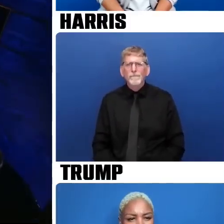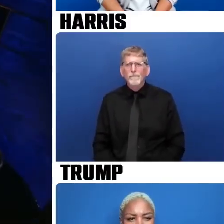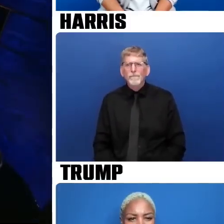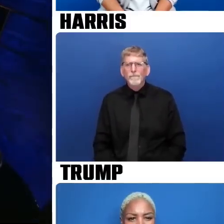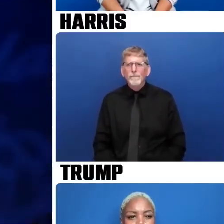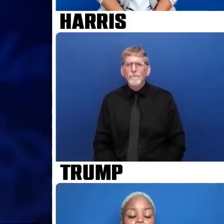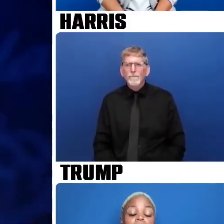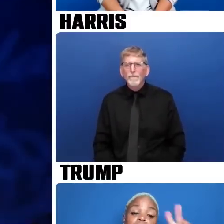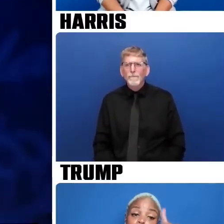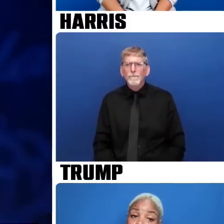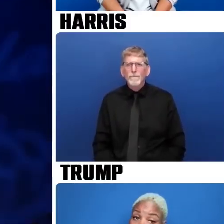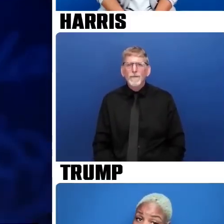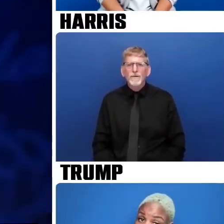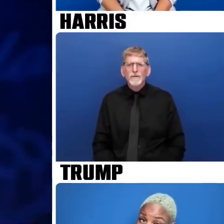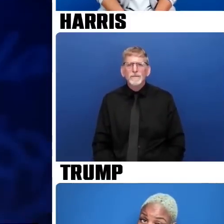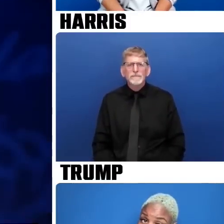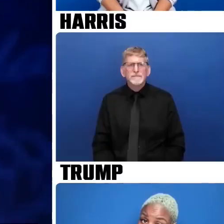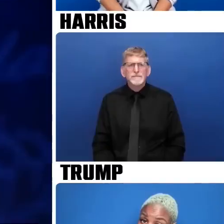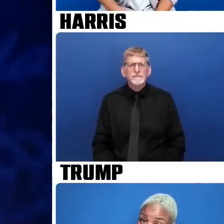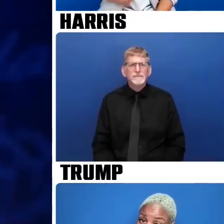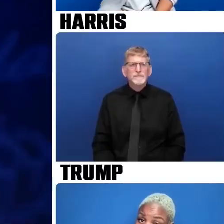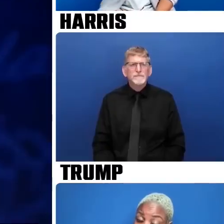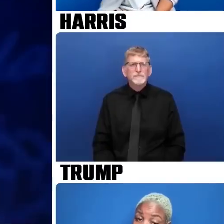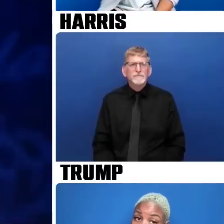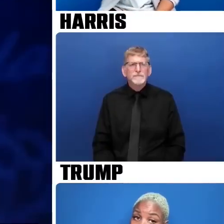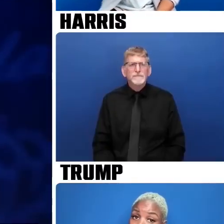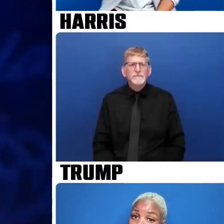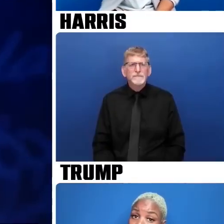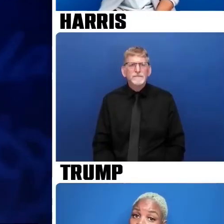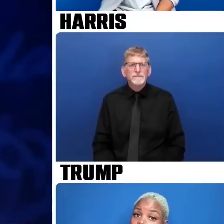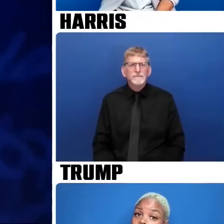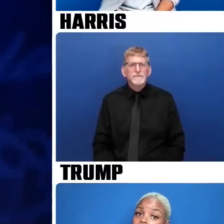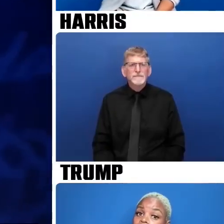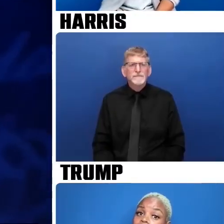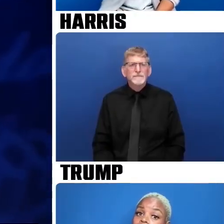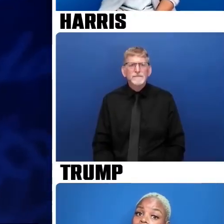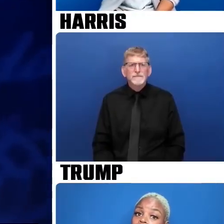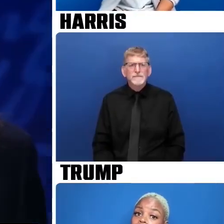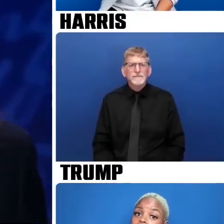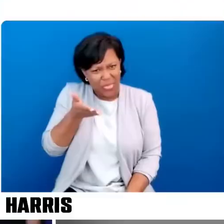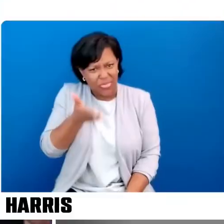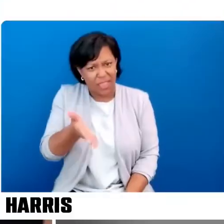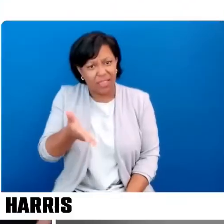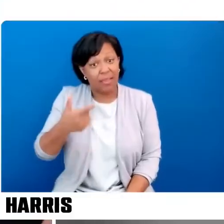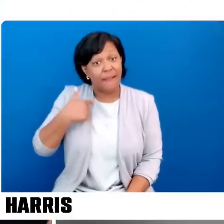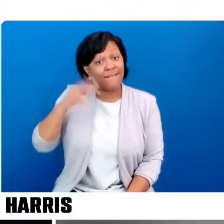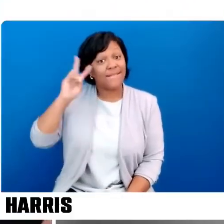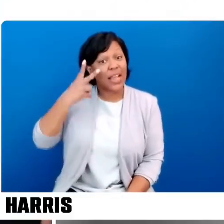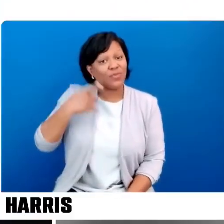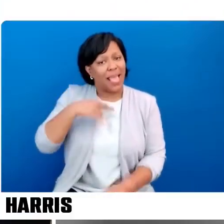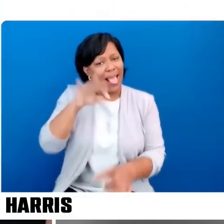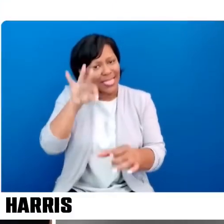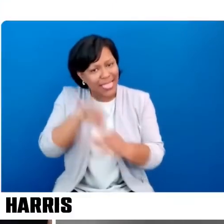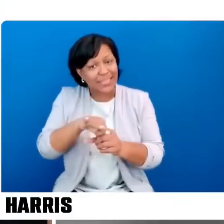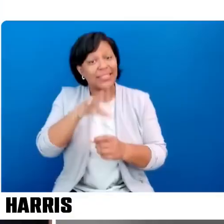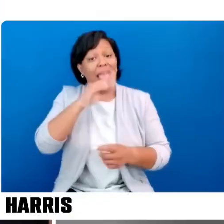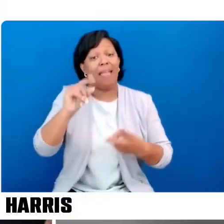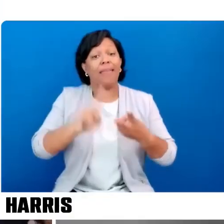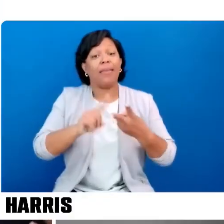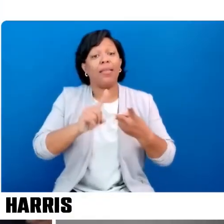was at the Capitol on January 6th. I was the vice president-elect. I was also an acting senator. I was